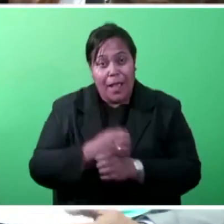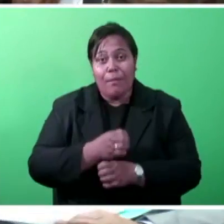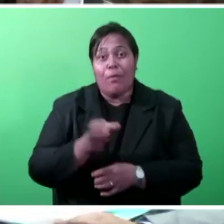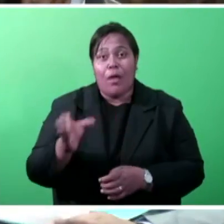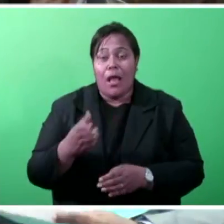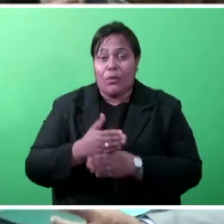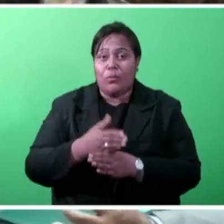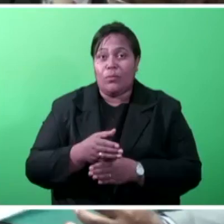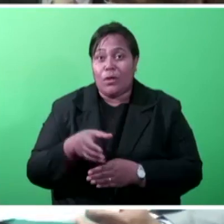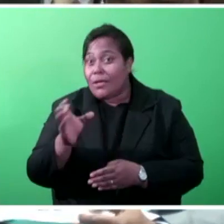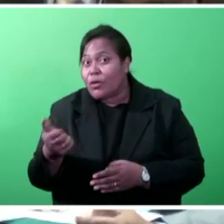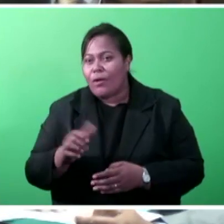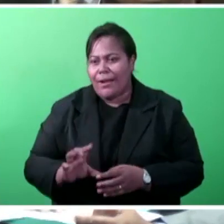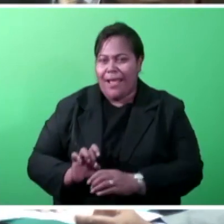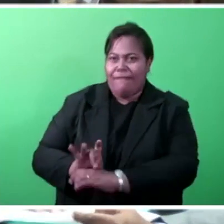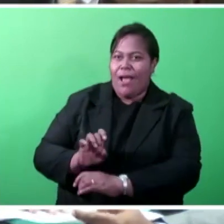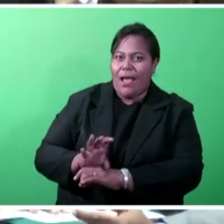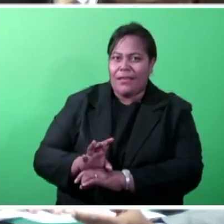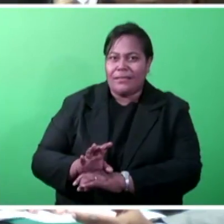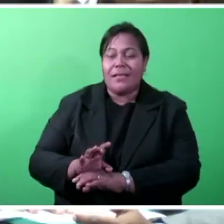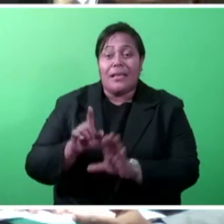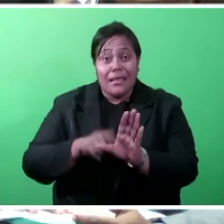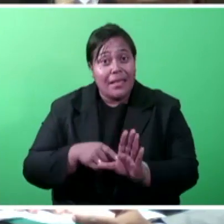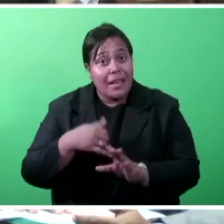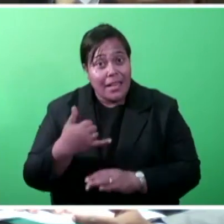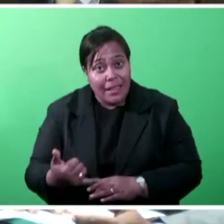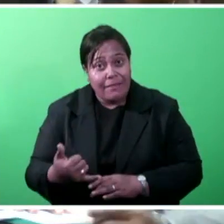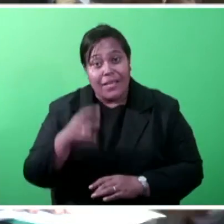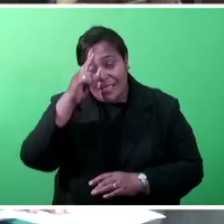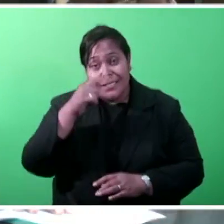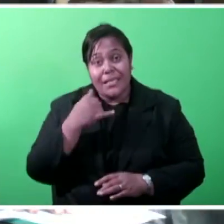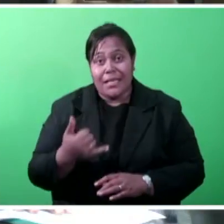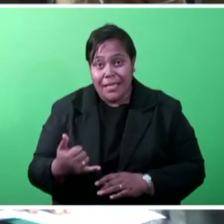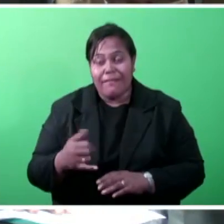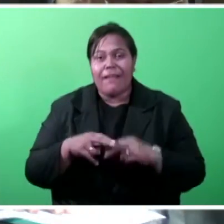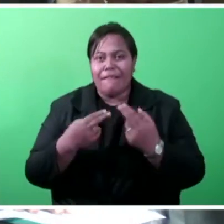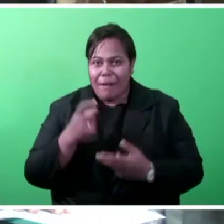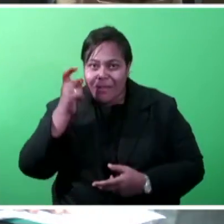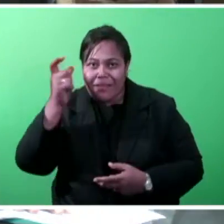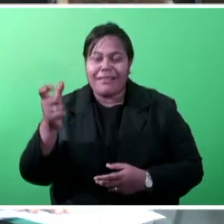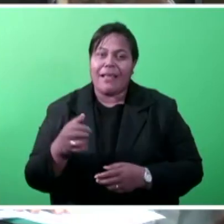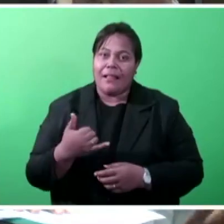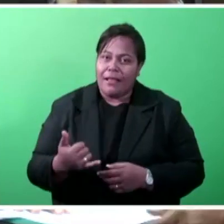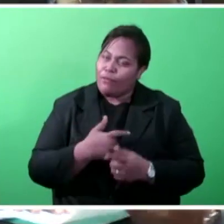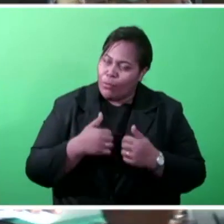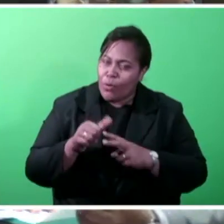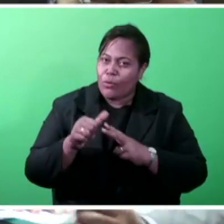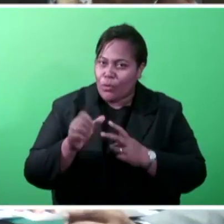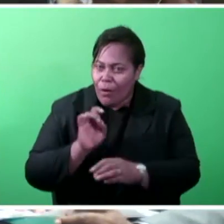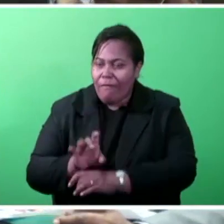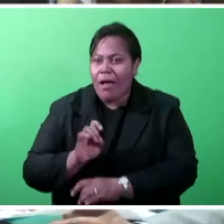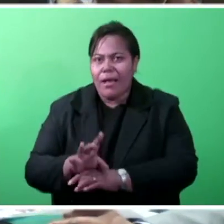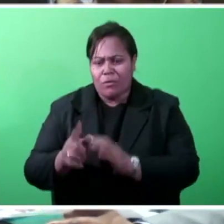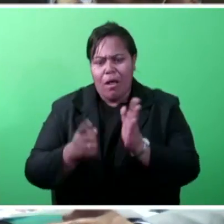advised on the annual leave, sick leave, and family care leave. Mr. Speaker, we have also advised them on the hours of work